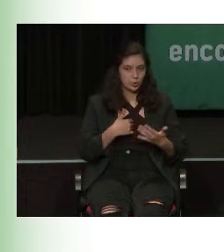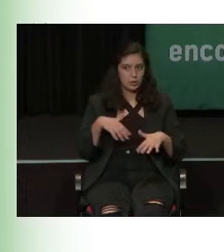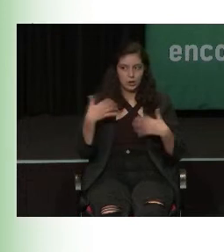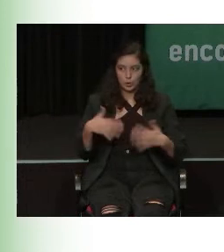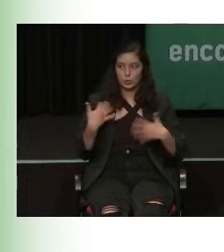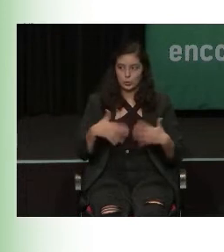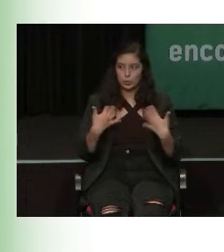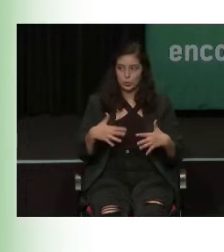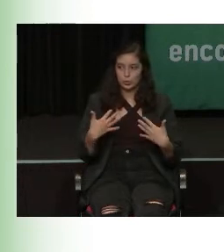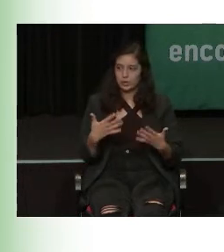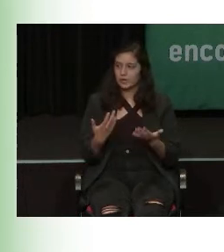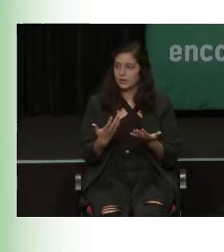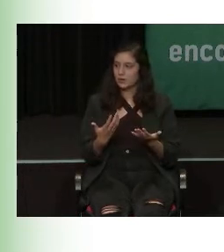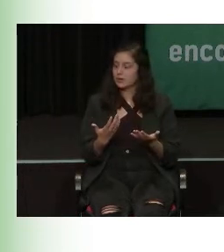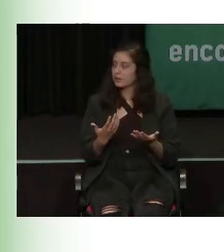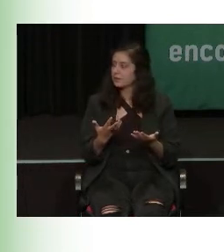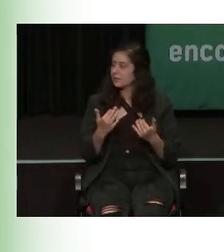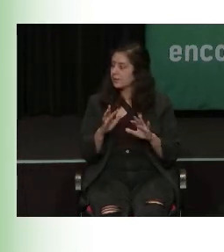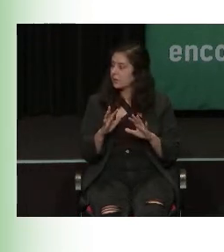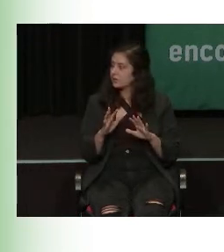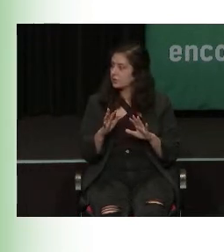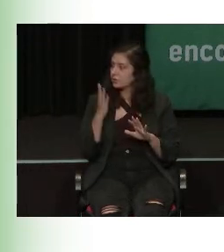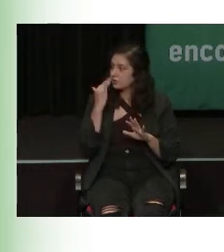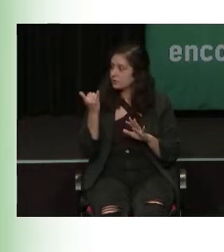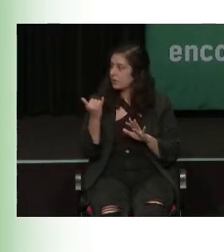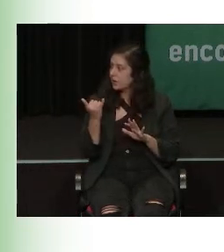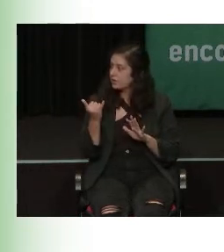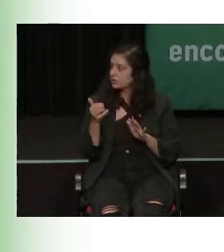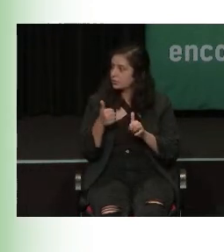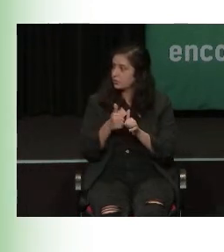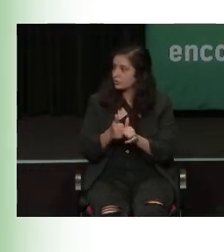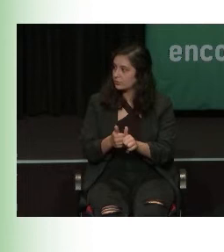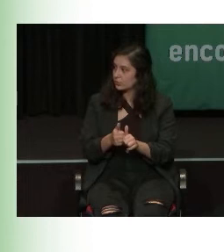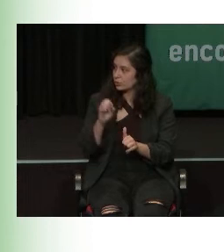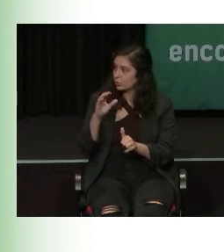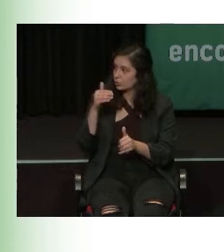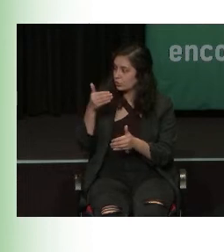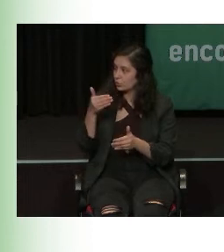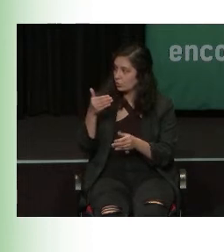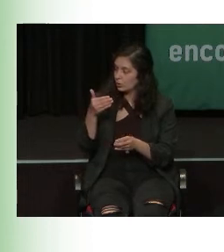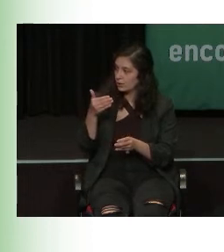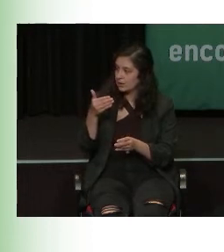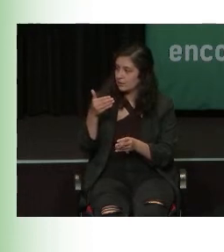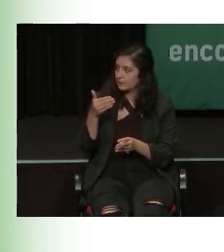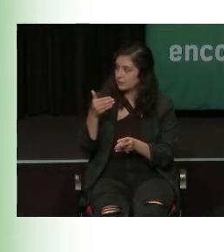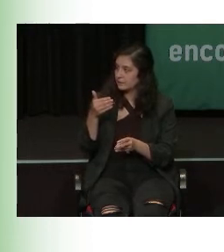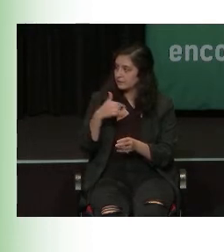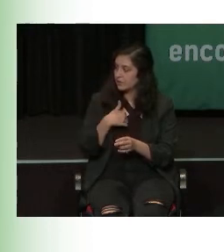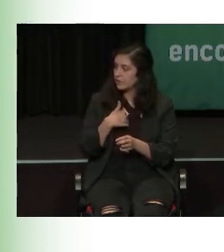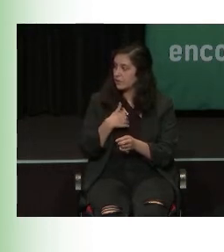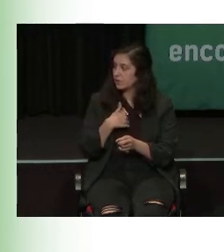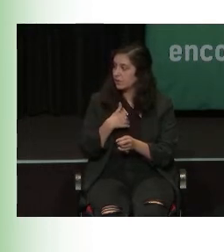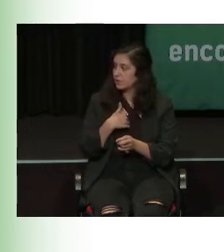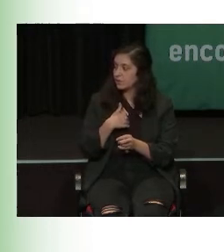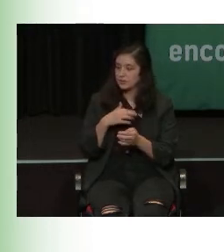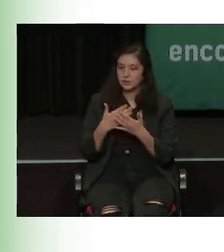ahead. In any case, I'll be trying to follow up on the topic that is the one that gathered